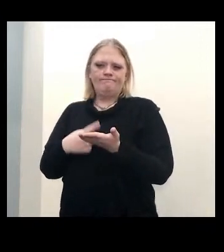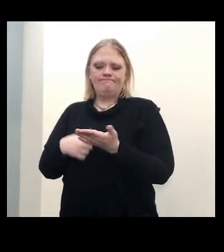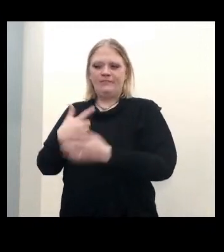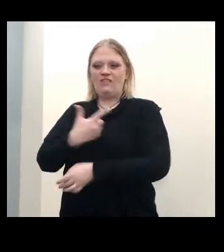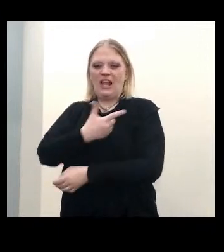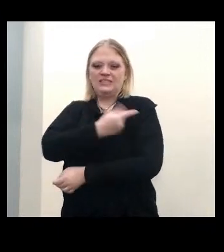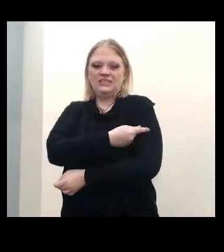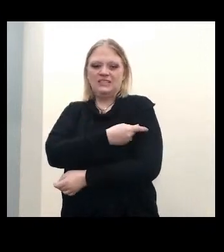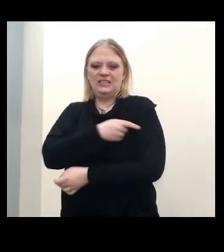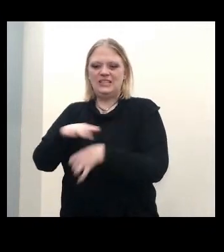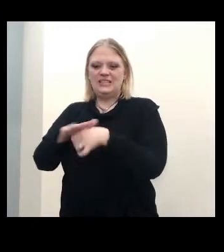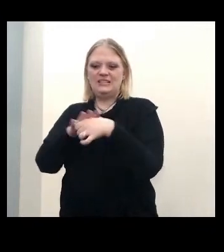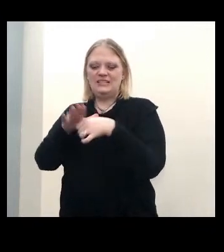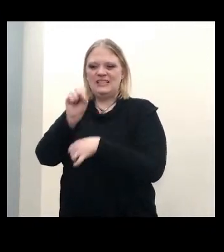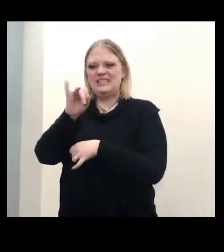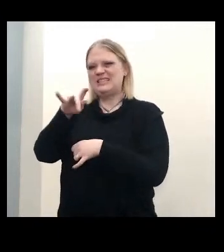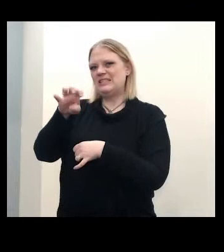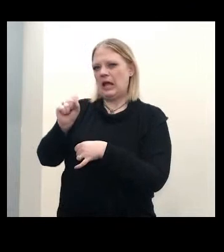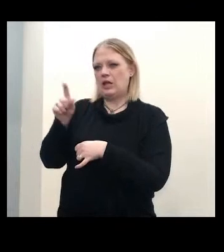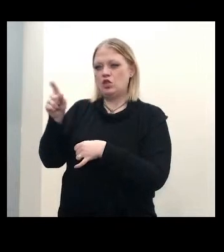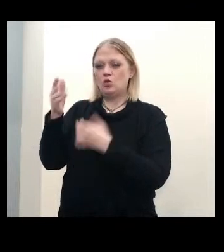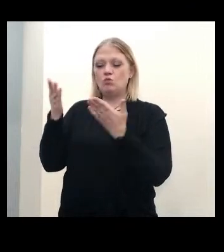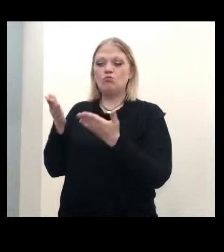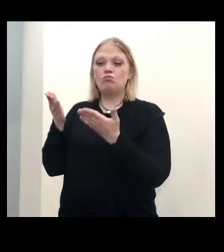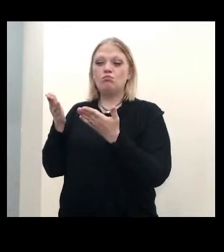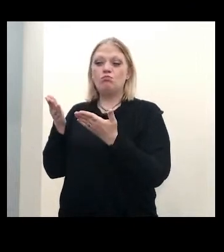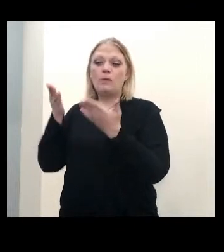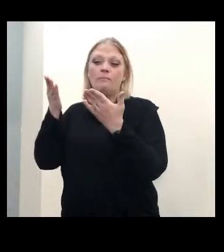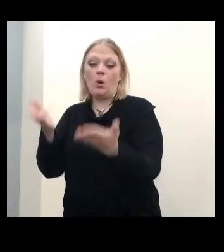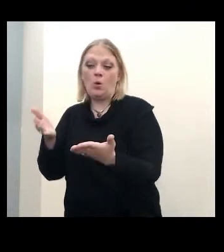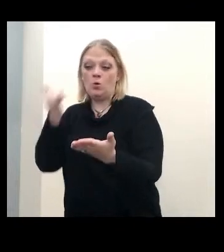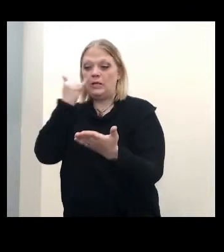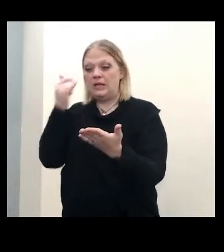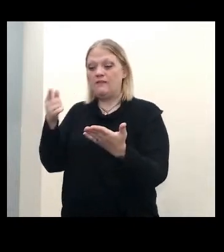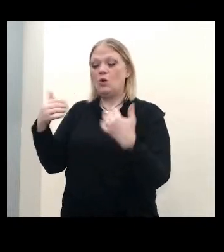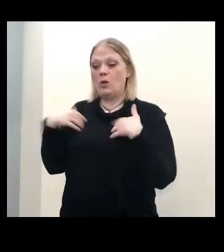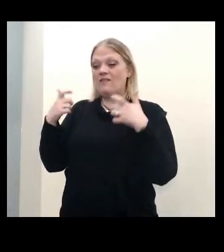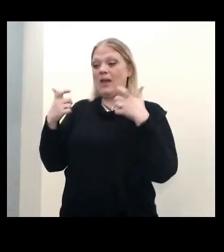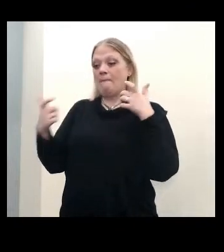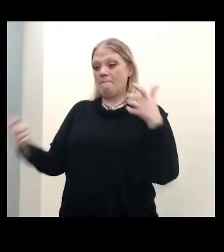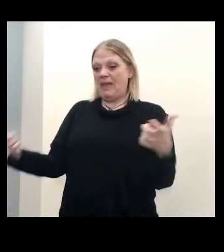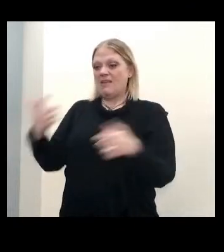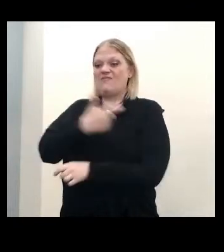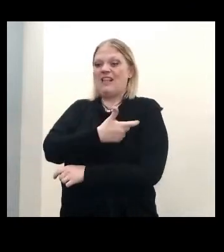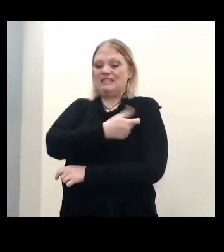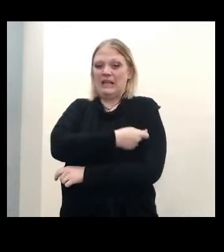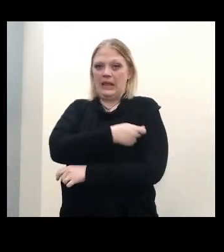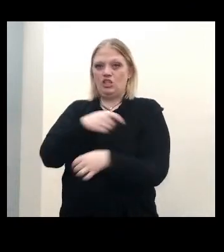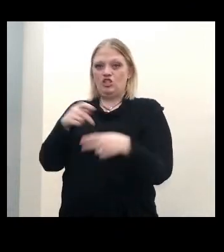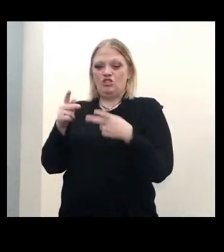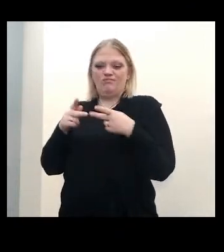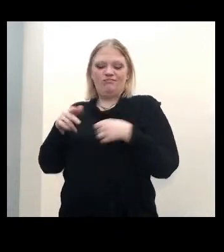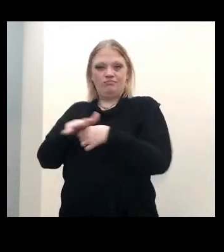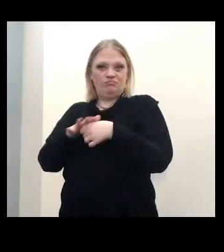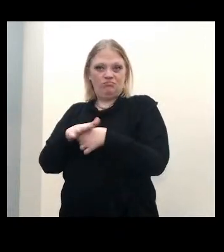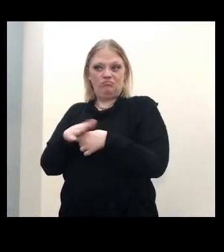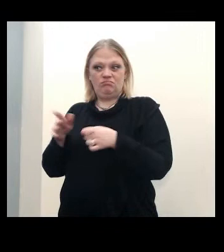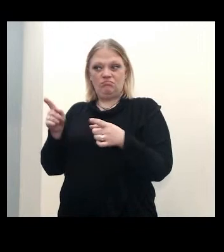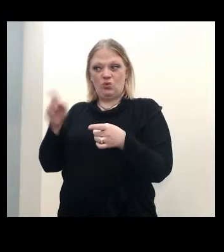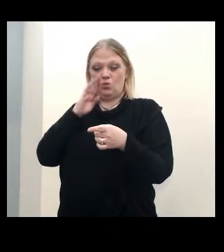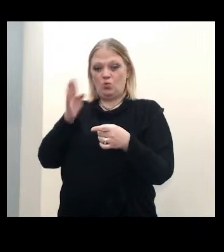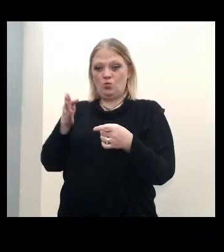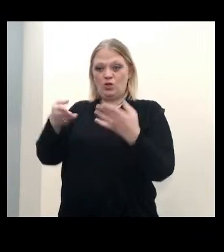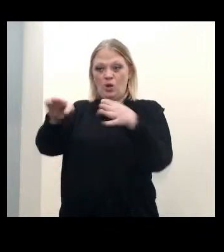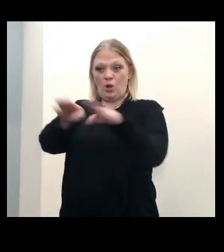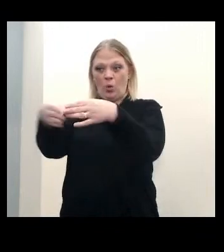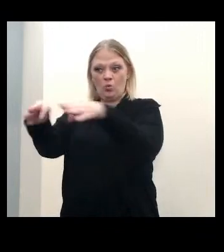vaccine sites, would you propose, if you had a mass vaccination site, that you would be closing all these